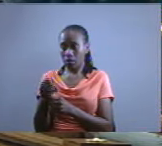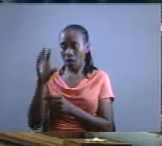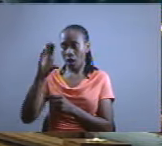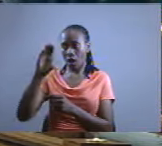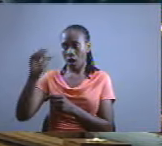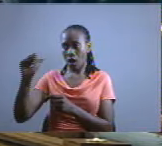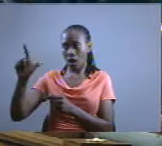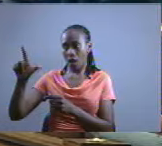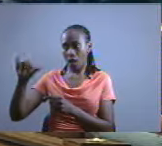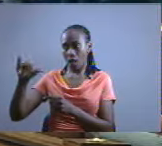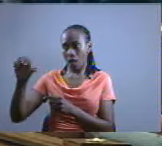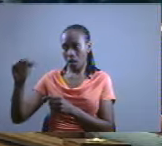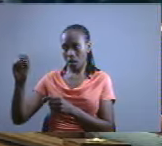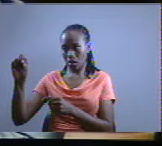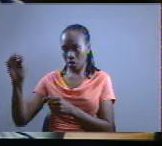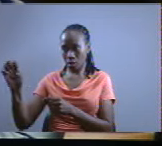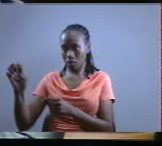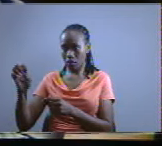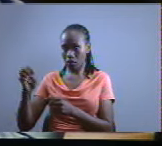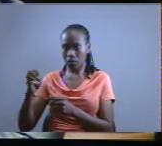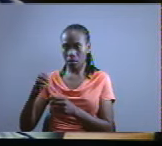House after requesting a division?